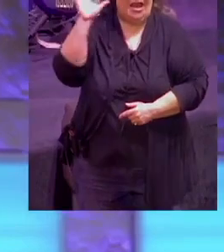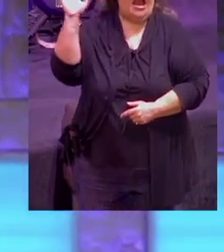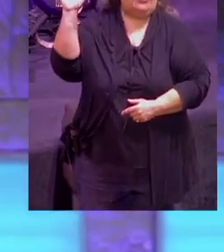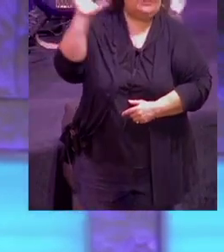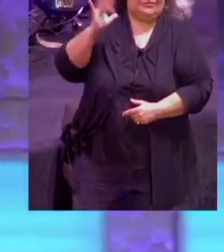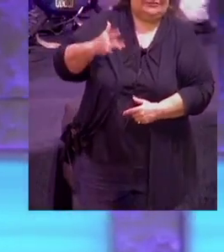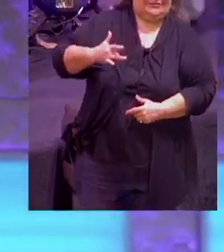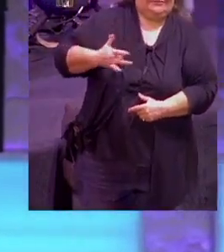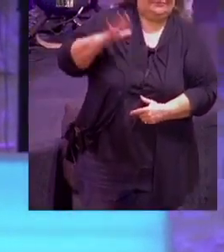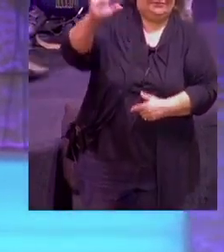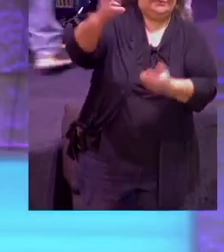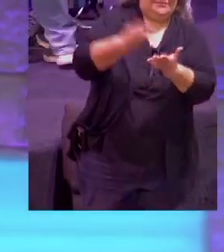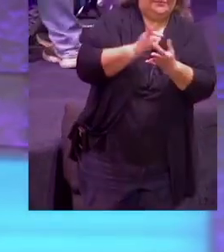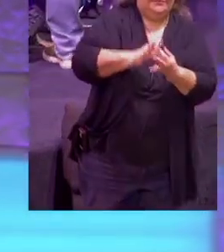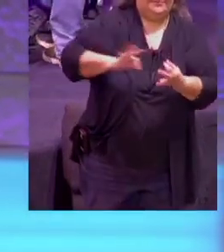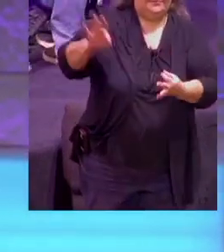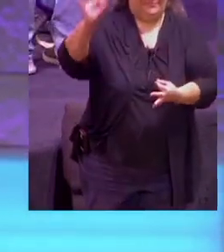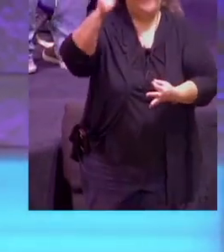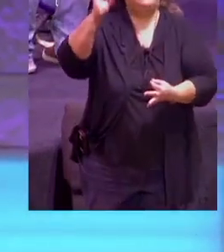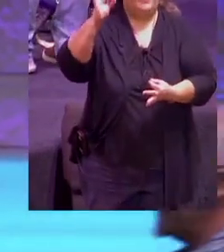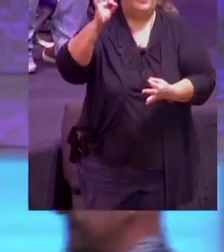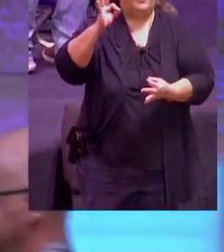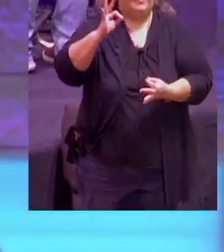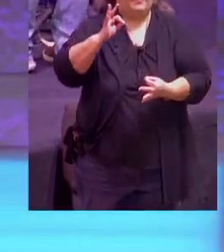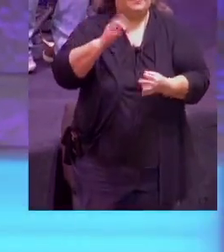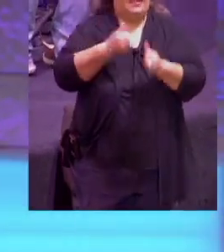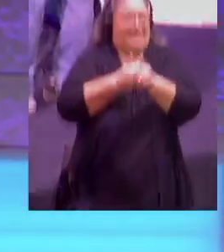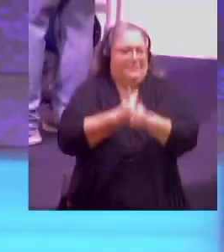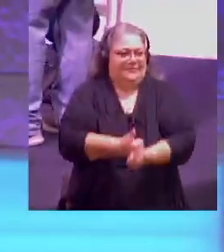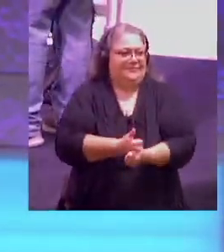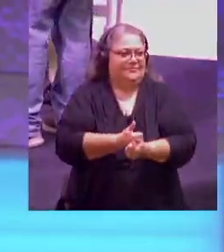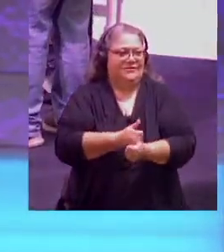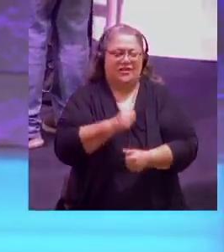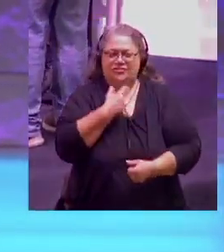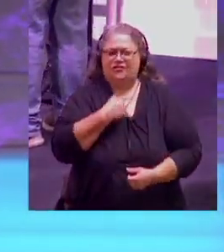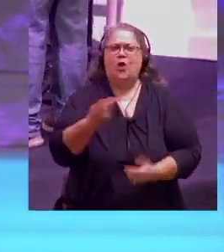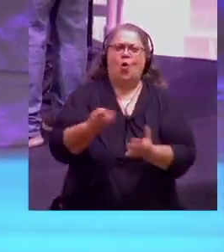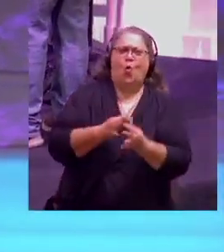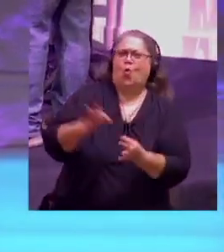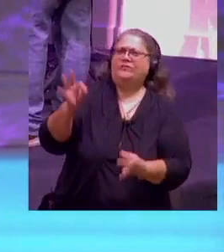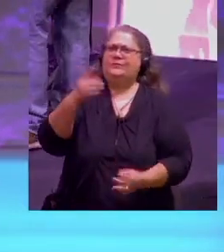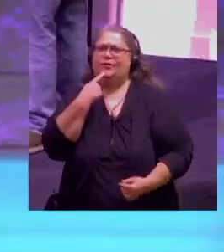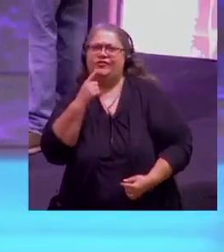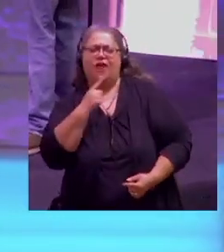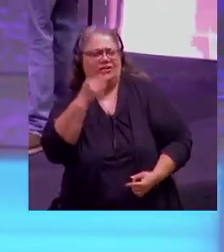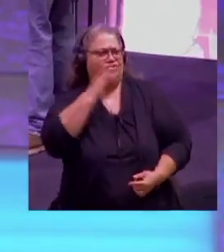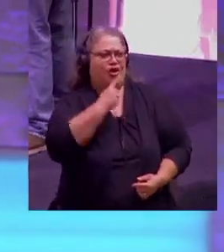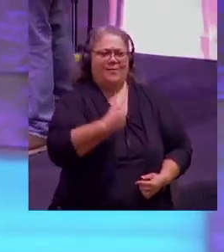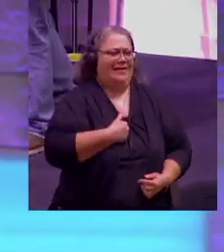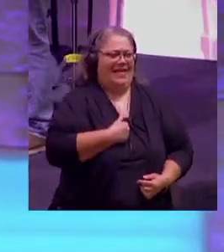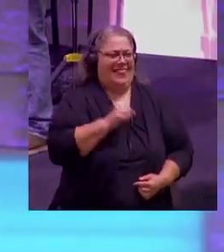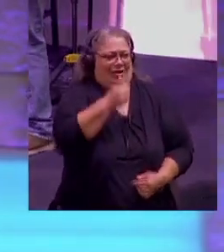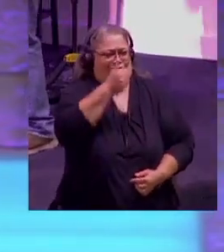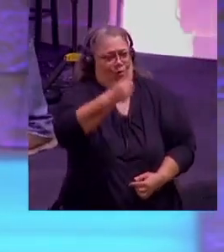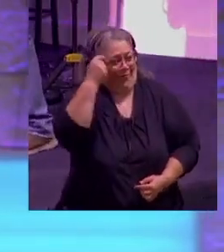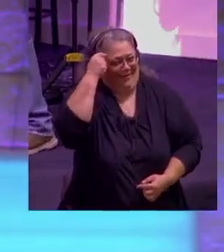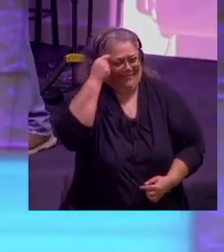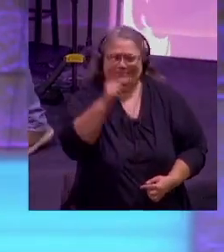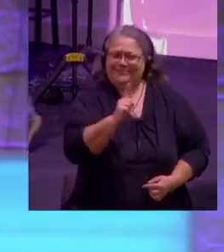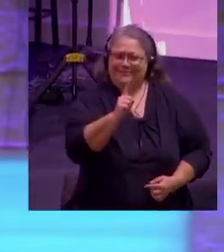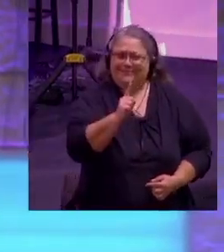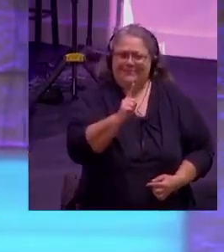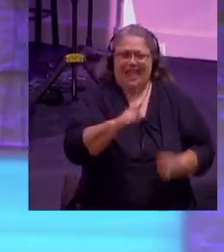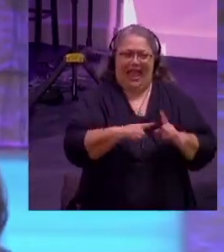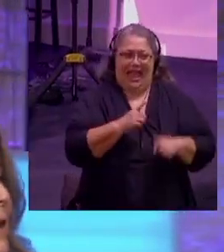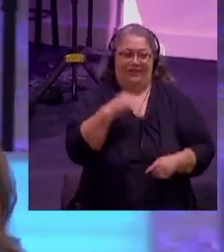of the Holy Spirit and then speaking on his behalf. Don't you say the Spirit of God told you if he didn't, because there's